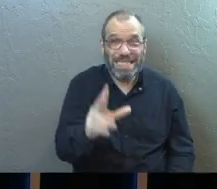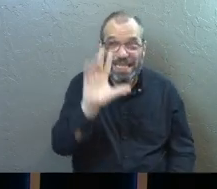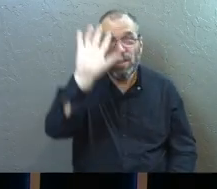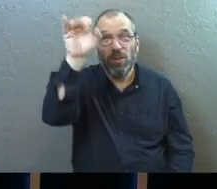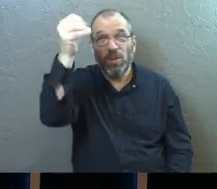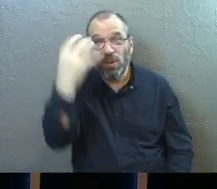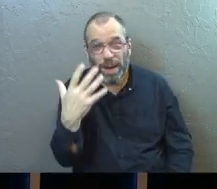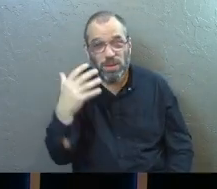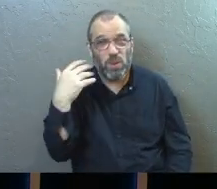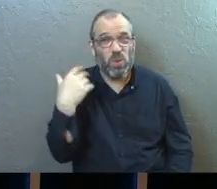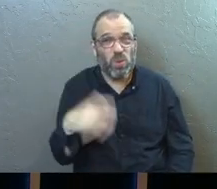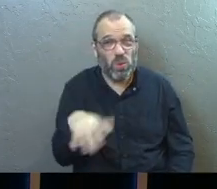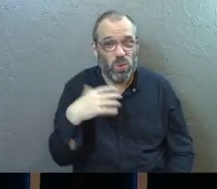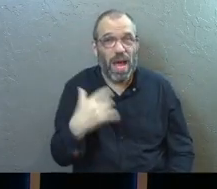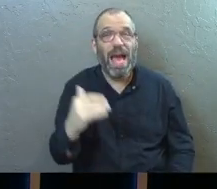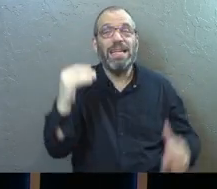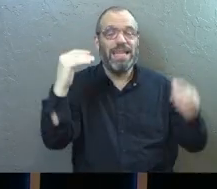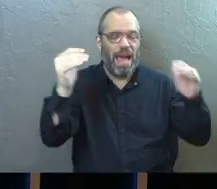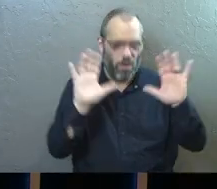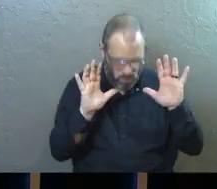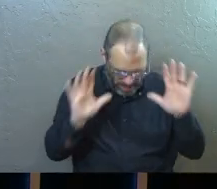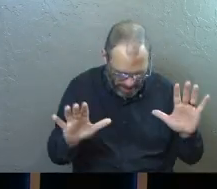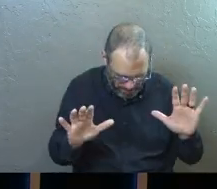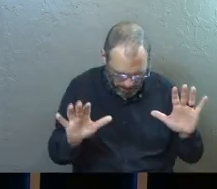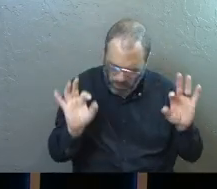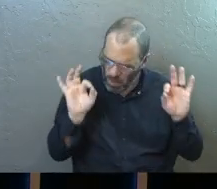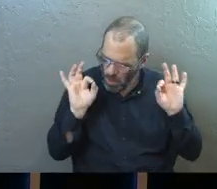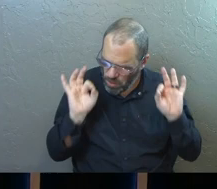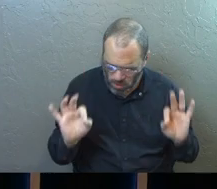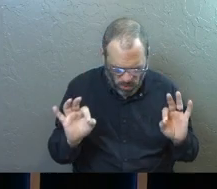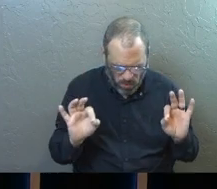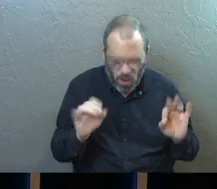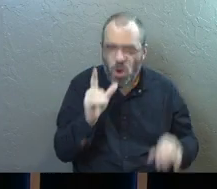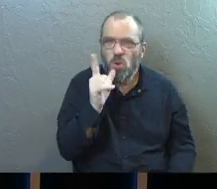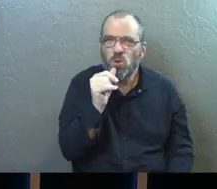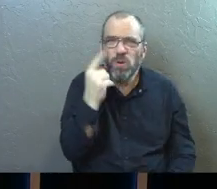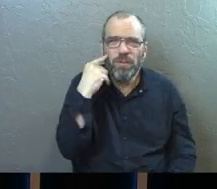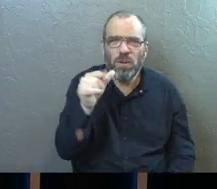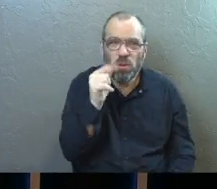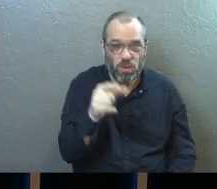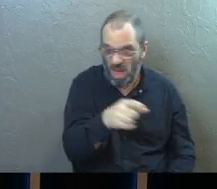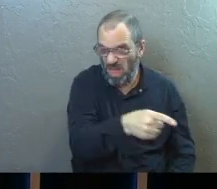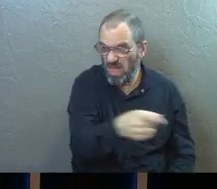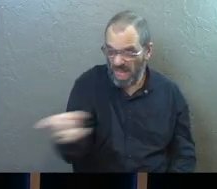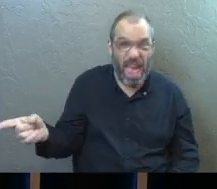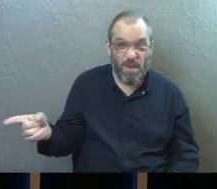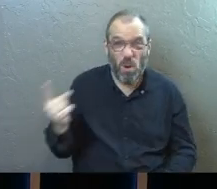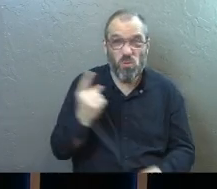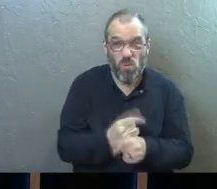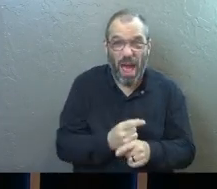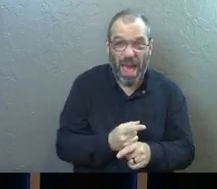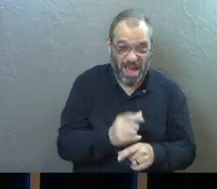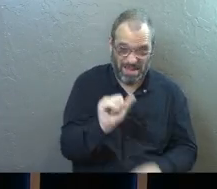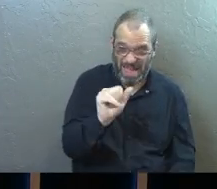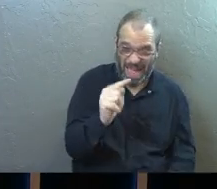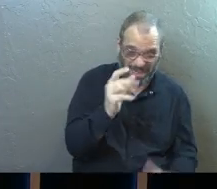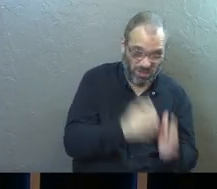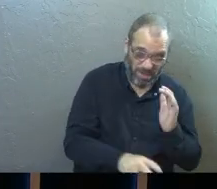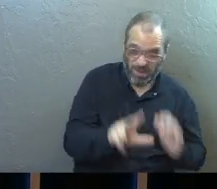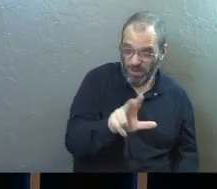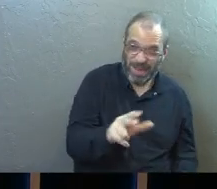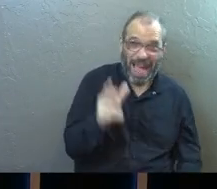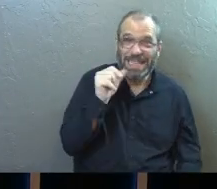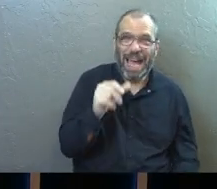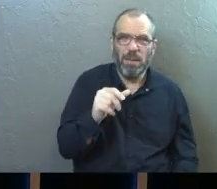grace. So we're in here and we're like, all right, cool. Who's that for? Them, right? That was cool to hear about Acts 3 and all that.